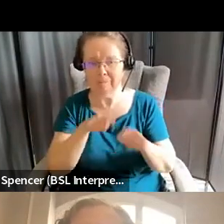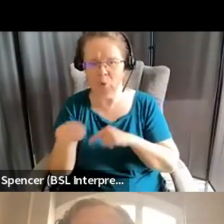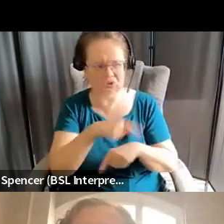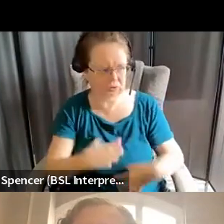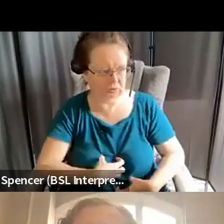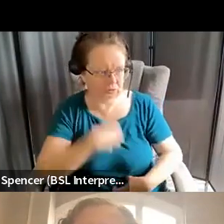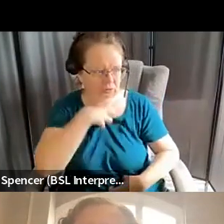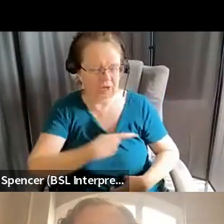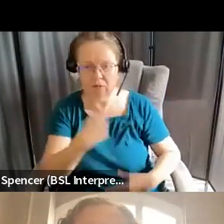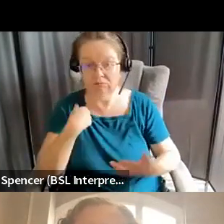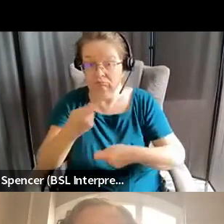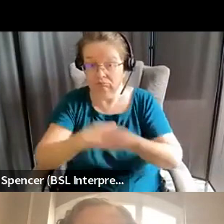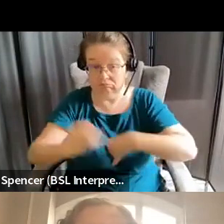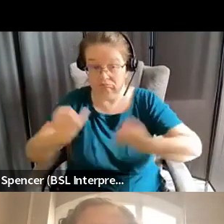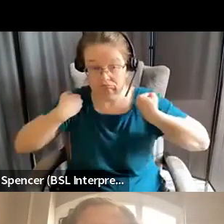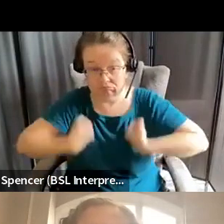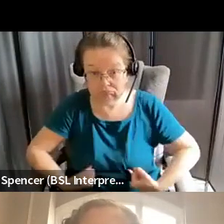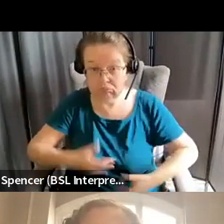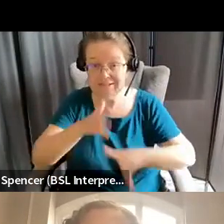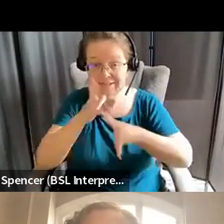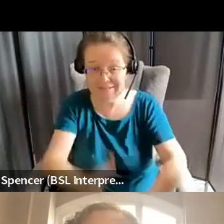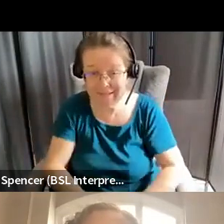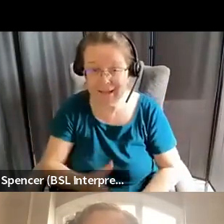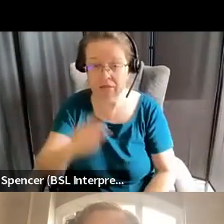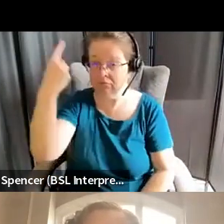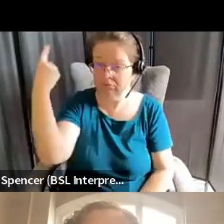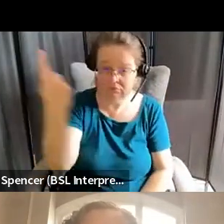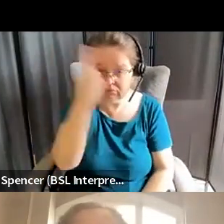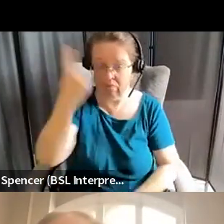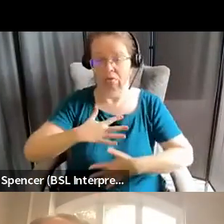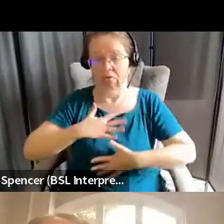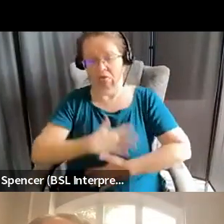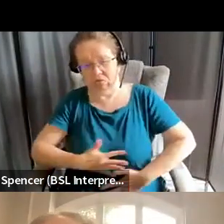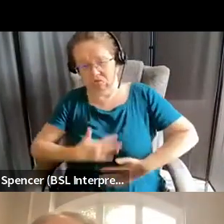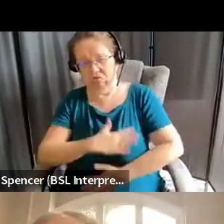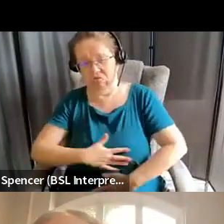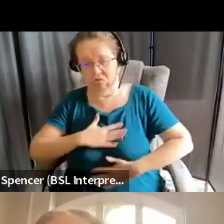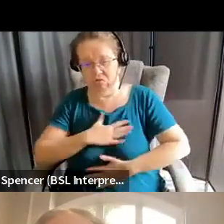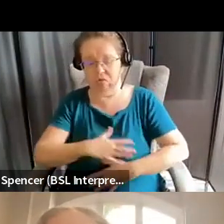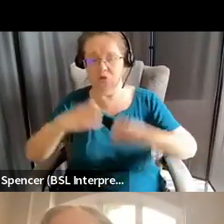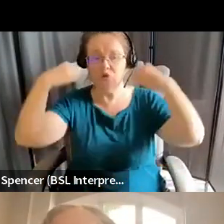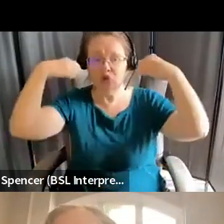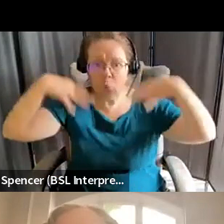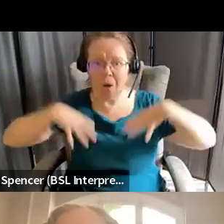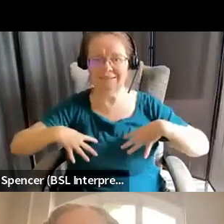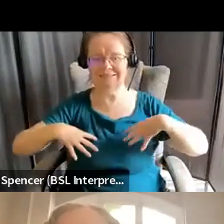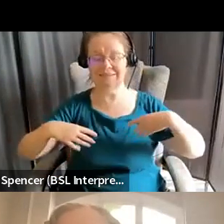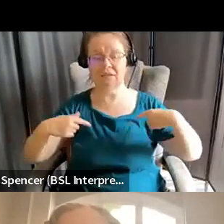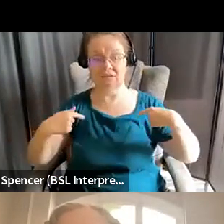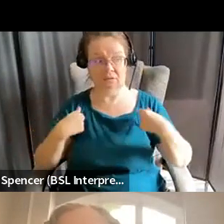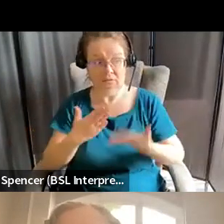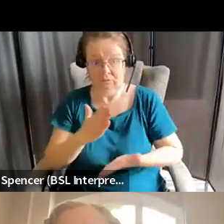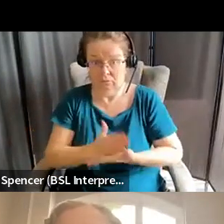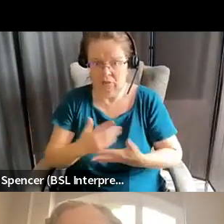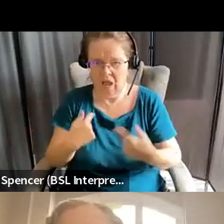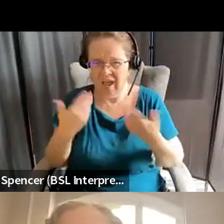so sick. It's vertigo, nausea, flop sweating. Like, I didn't